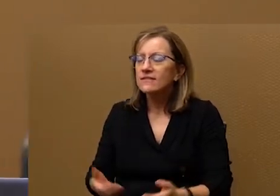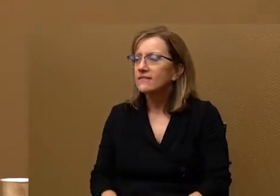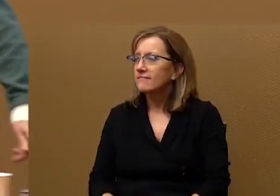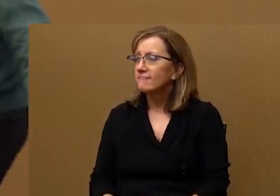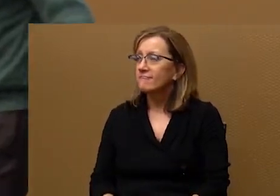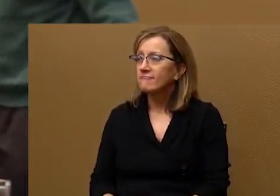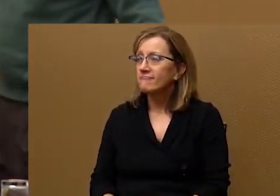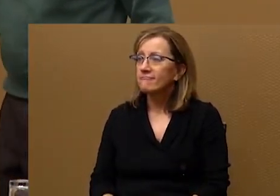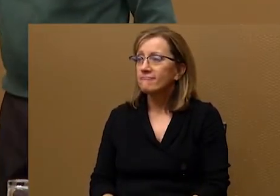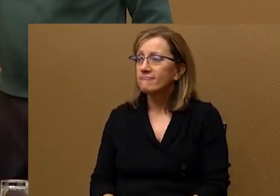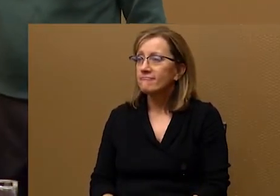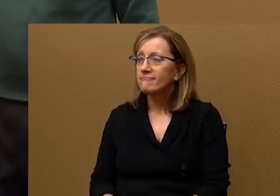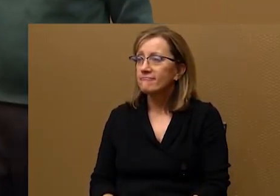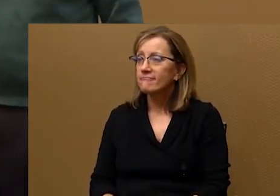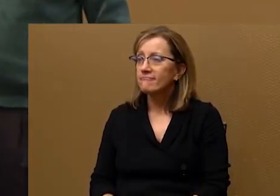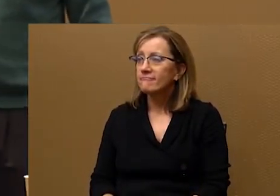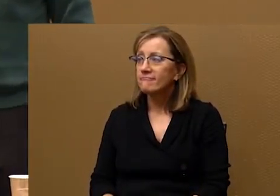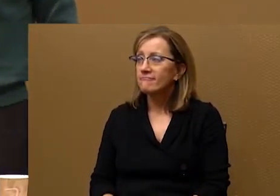Anybody?